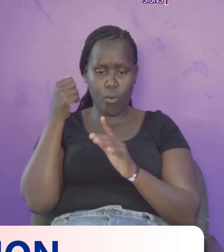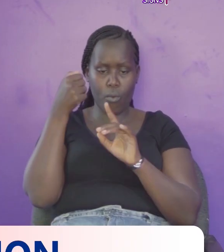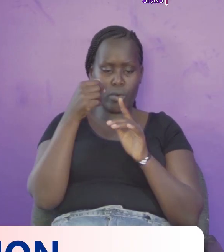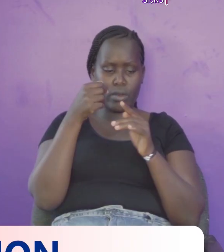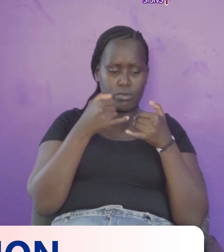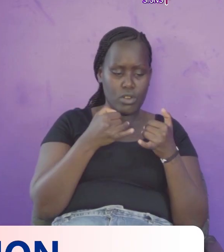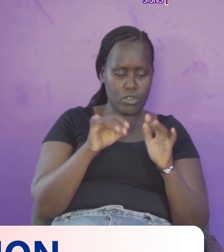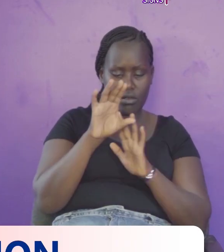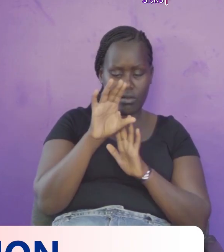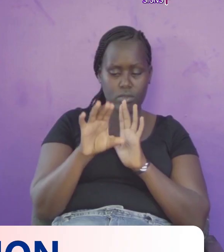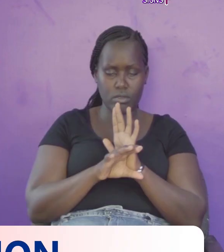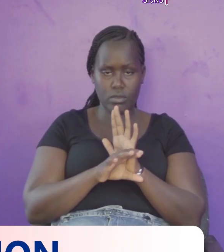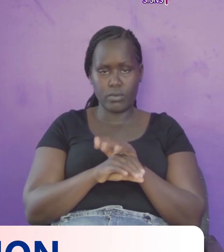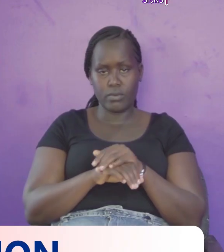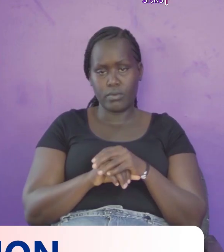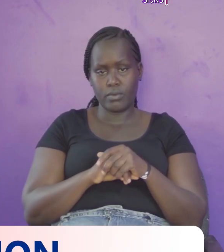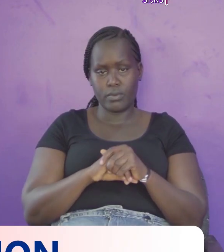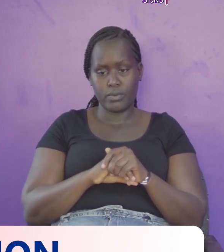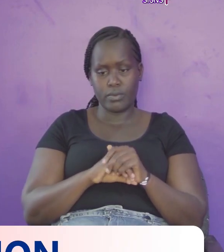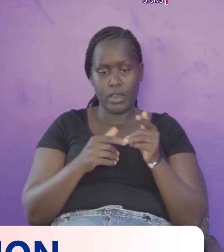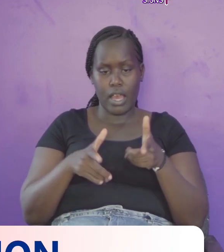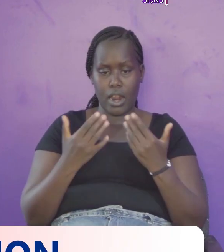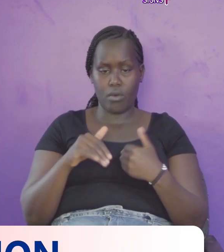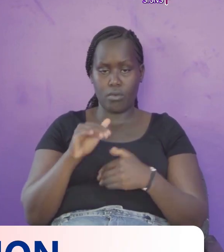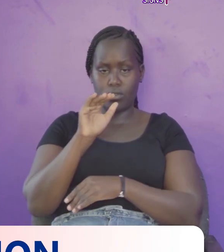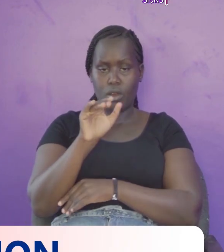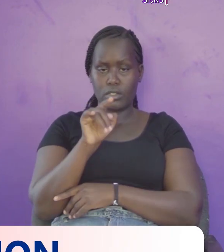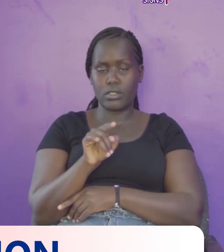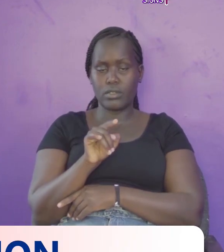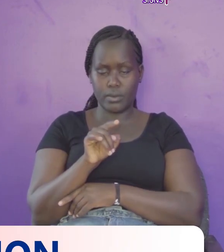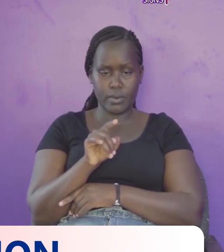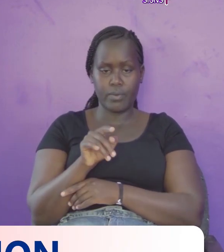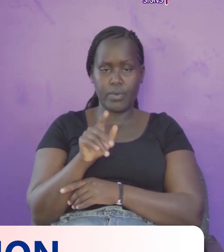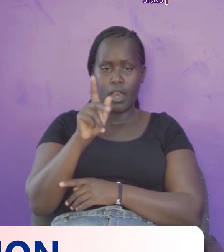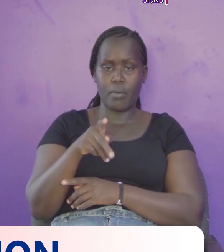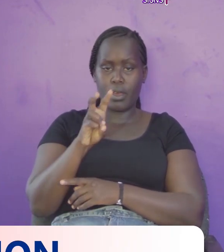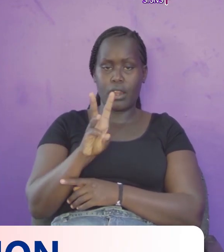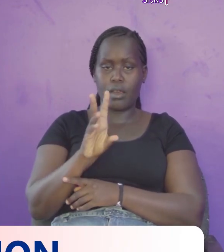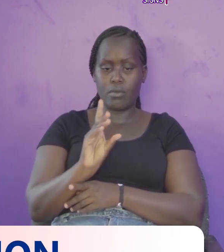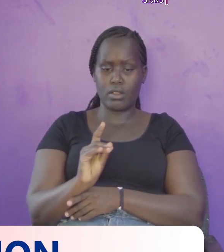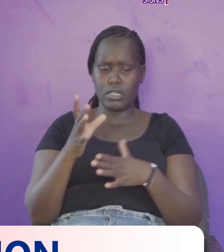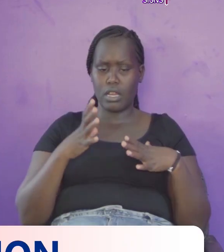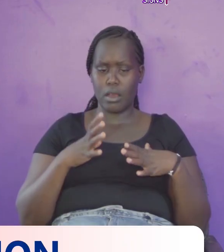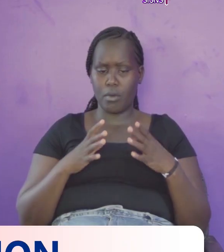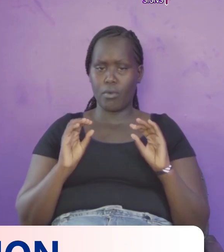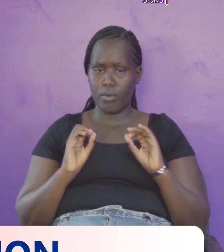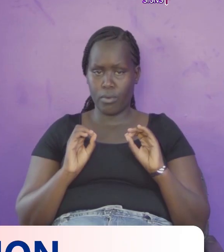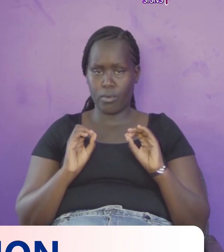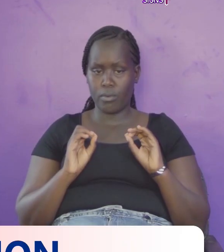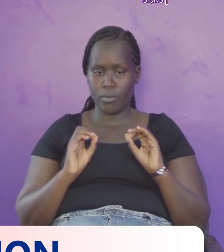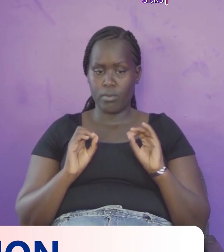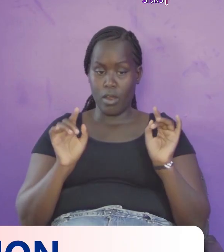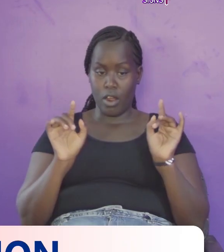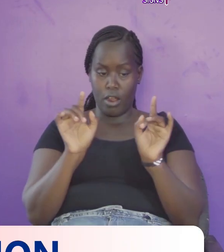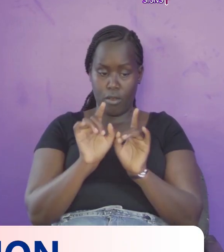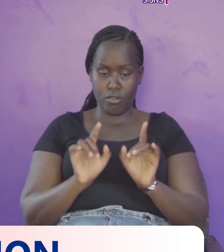and PWDs. Let me ask you, Mr. Jonah. PWDs, kwani si watu? And